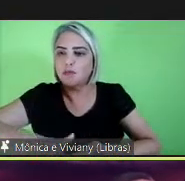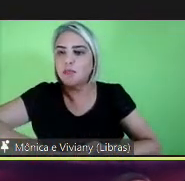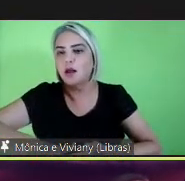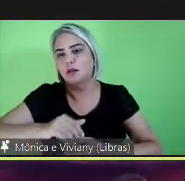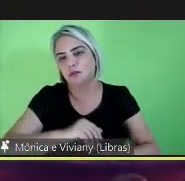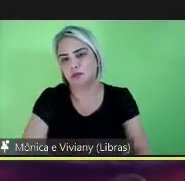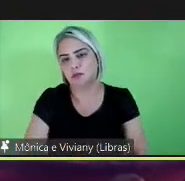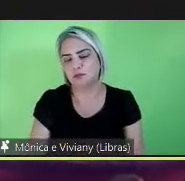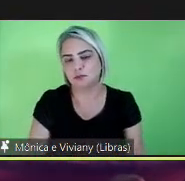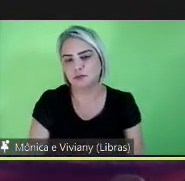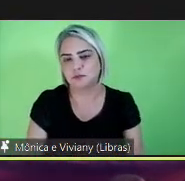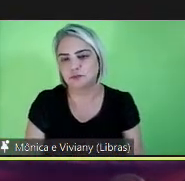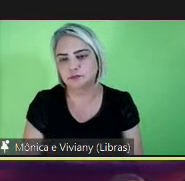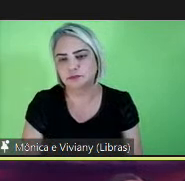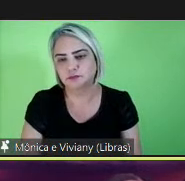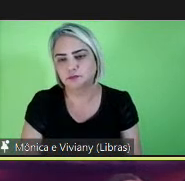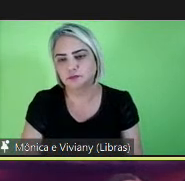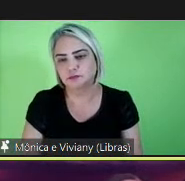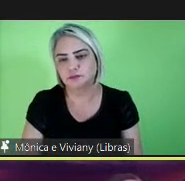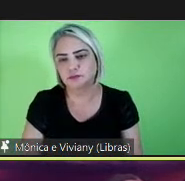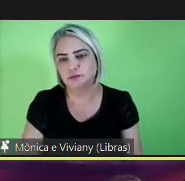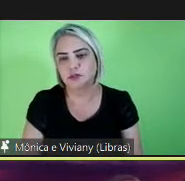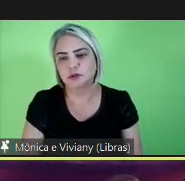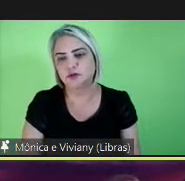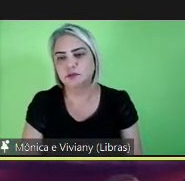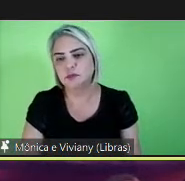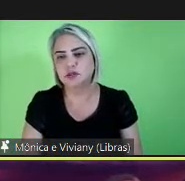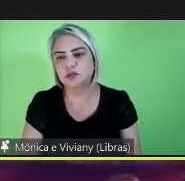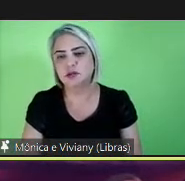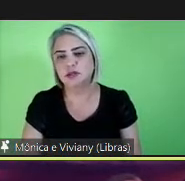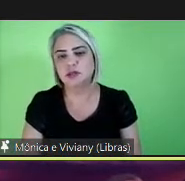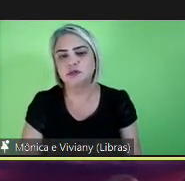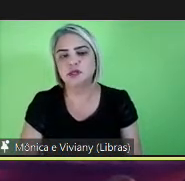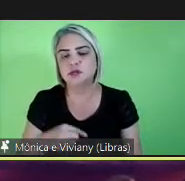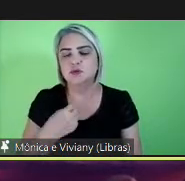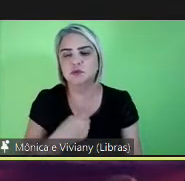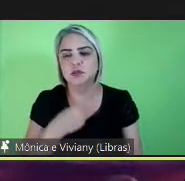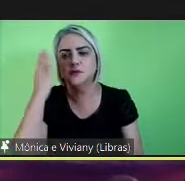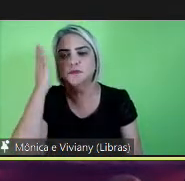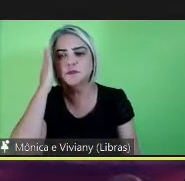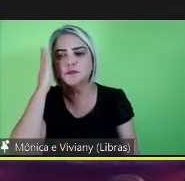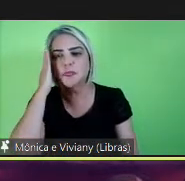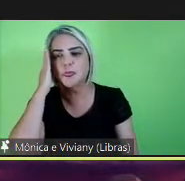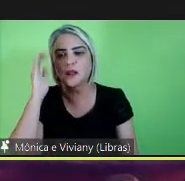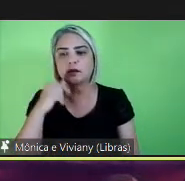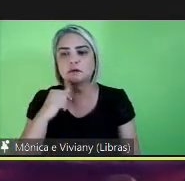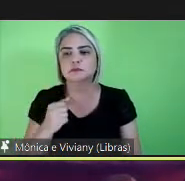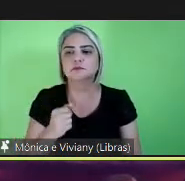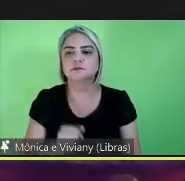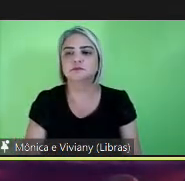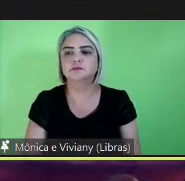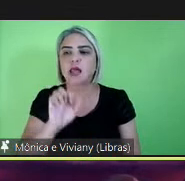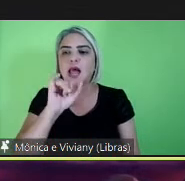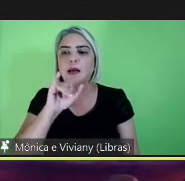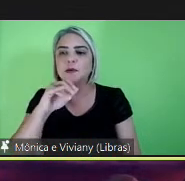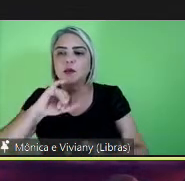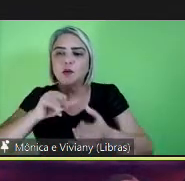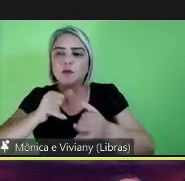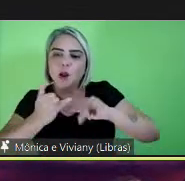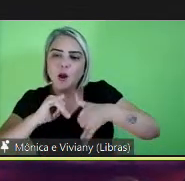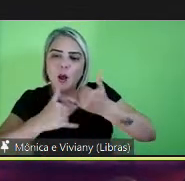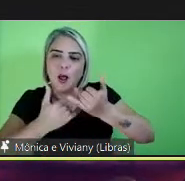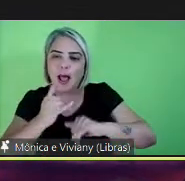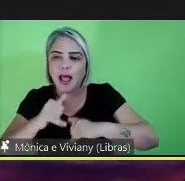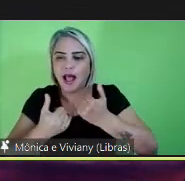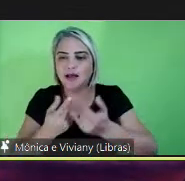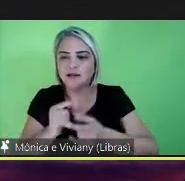We know that the amino acids in protein have been shown to be insulogenic. So